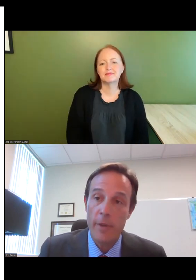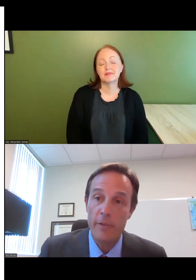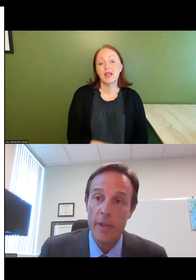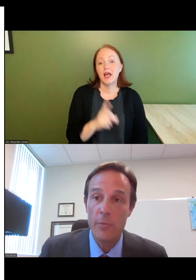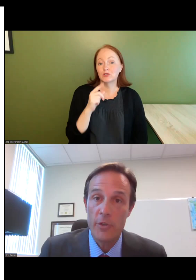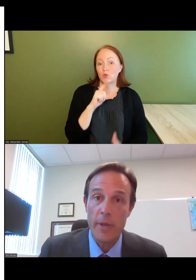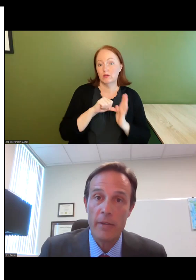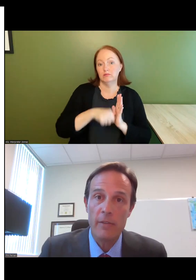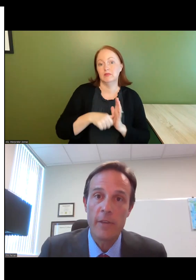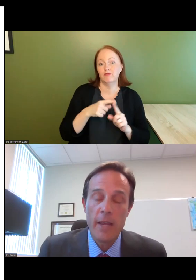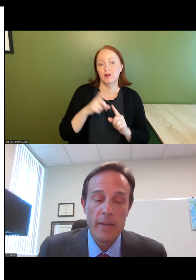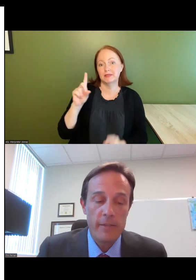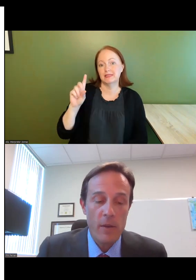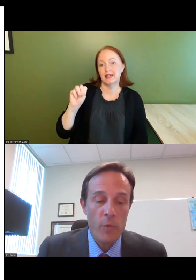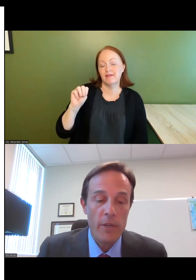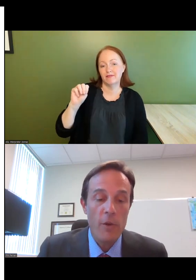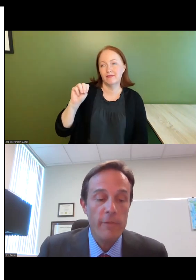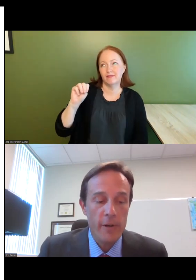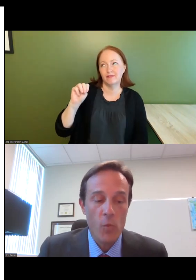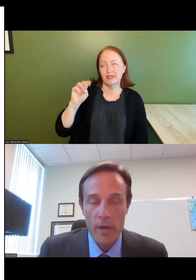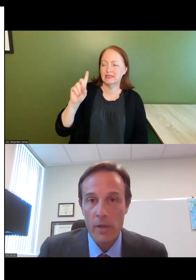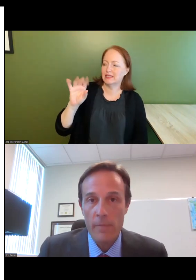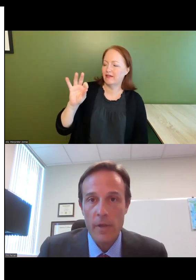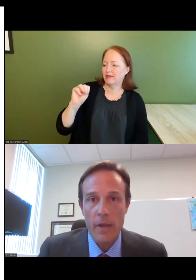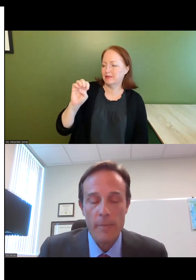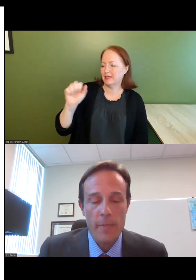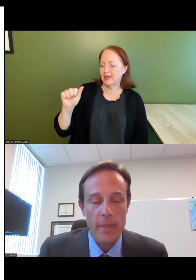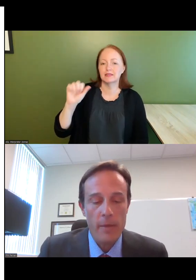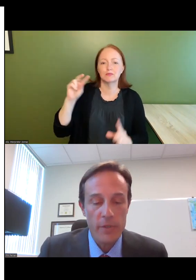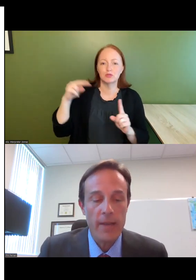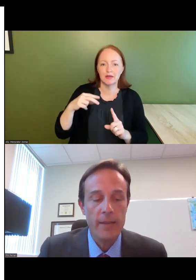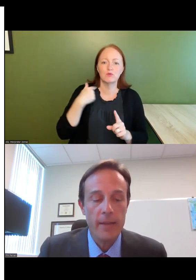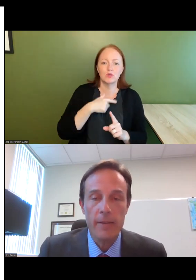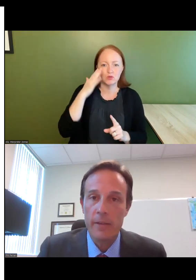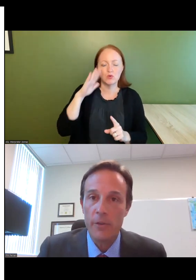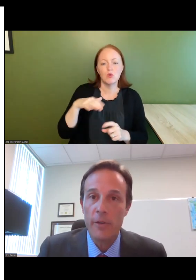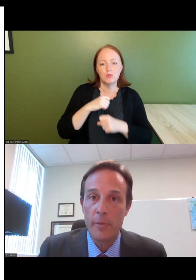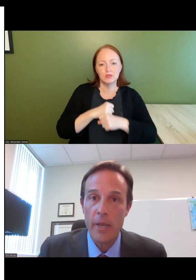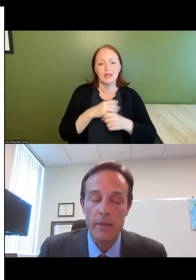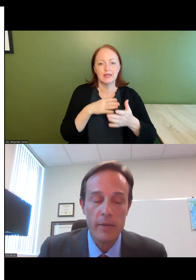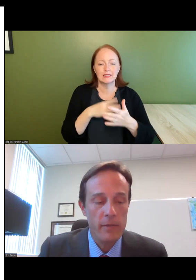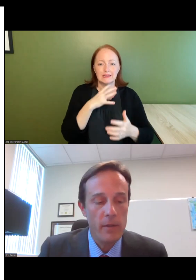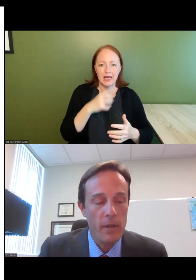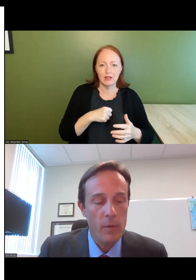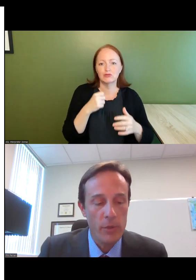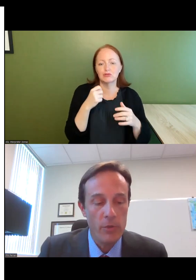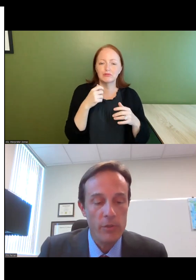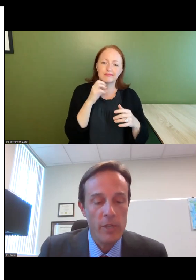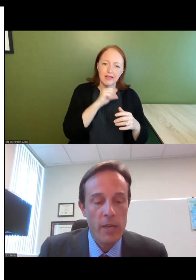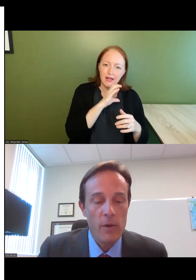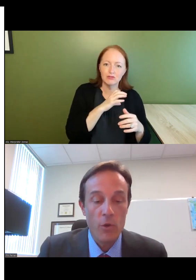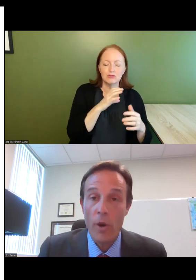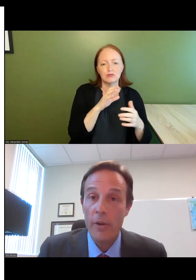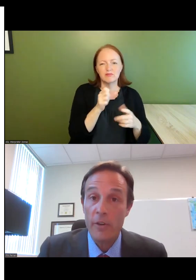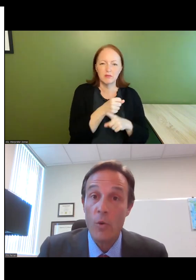from DMFEA's perspective is that we know very well that protecting against elder and dependent